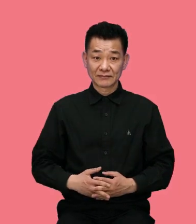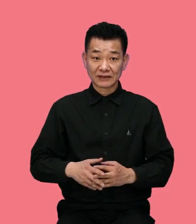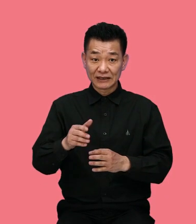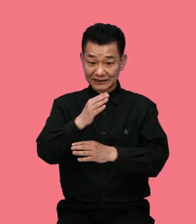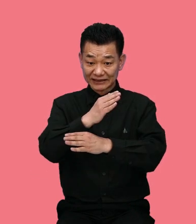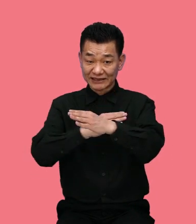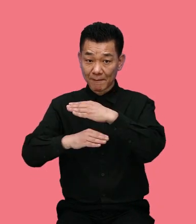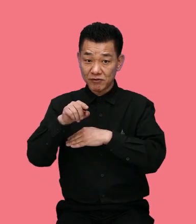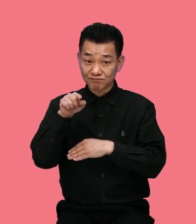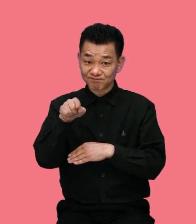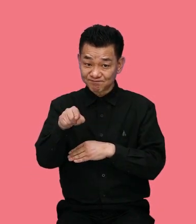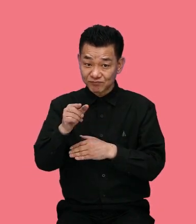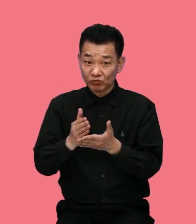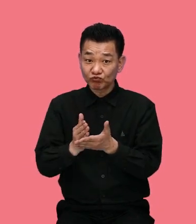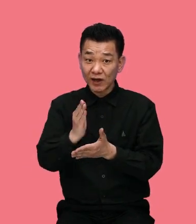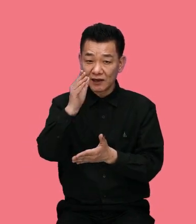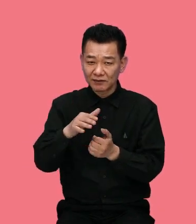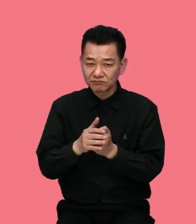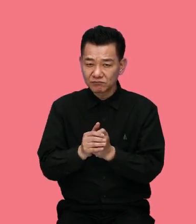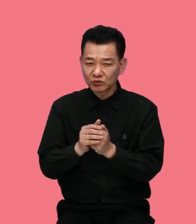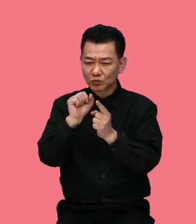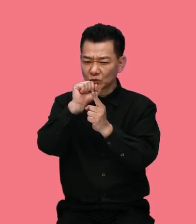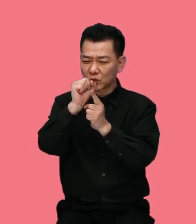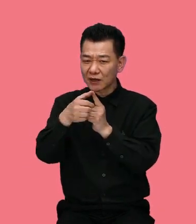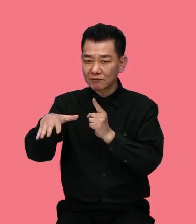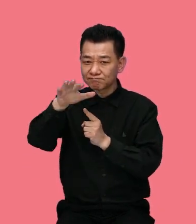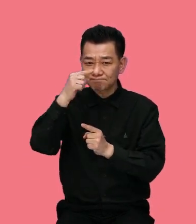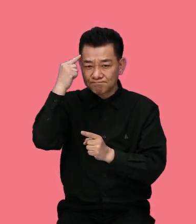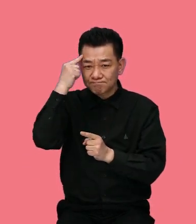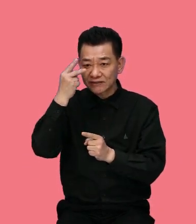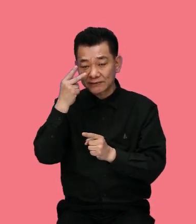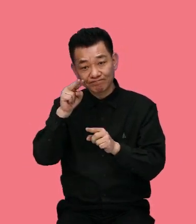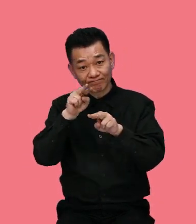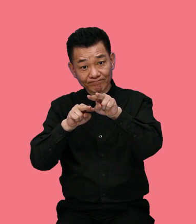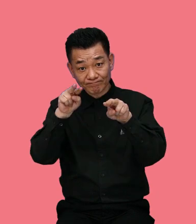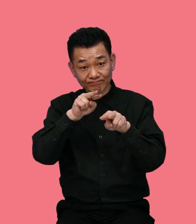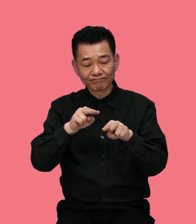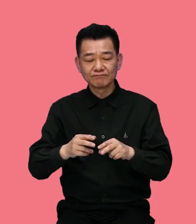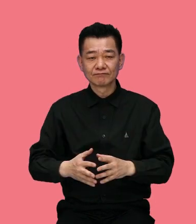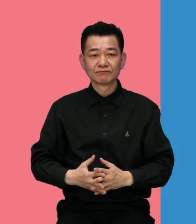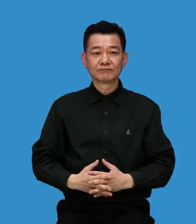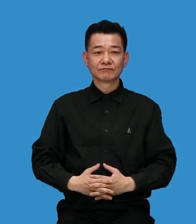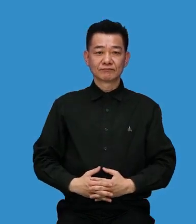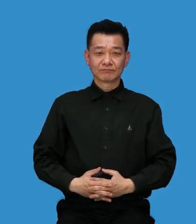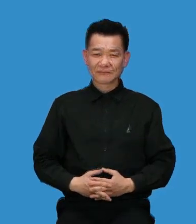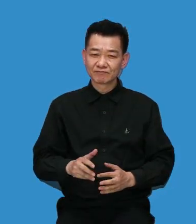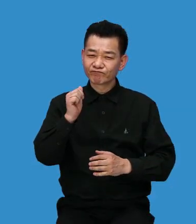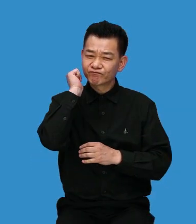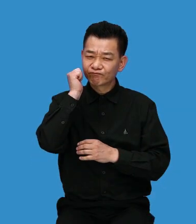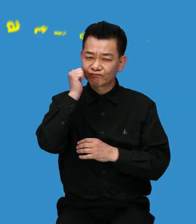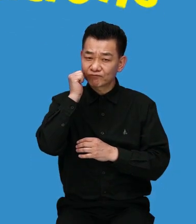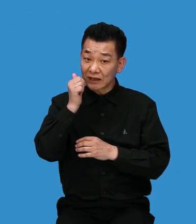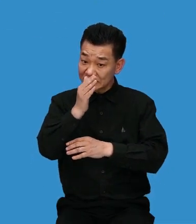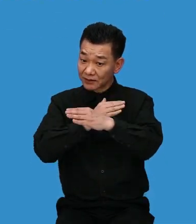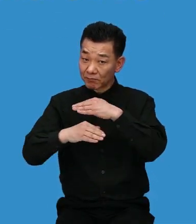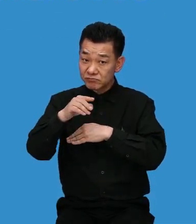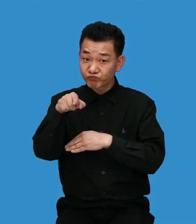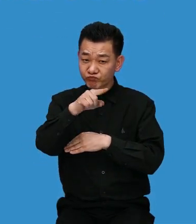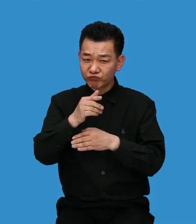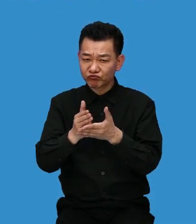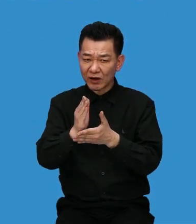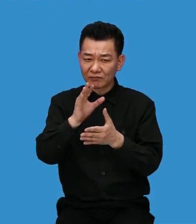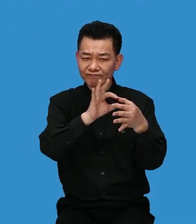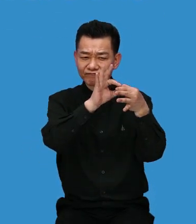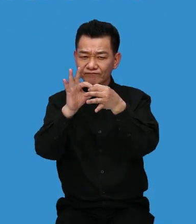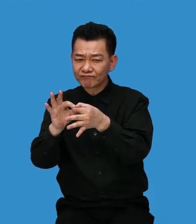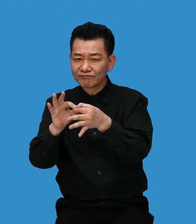We will find out the social perception towards the rights of persons with disabilities and how their rights are